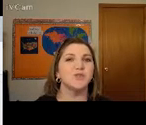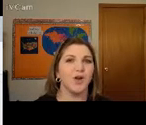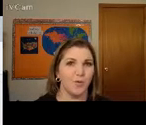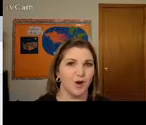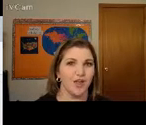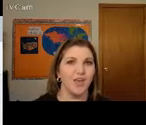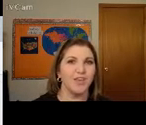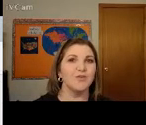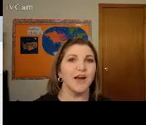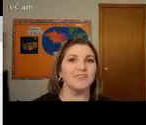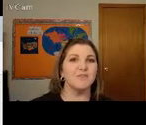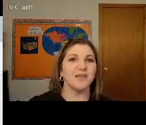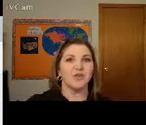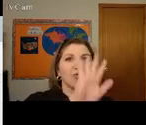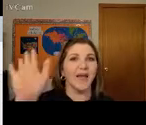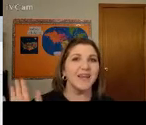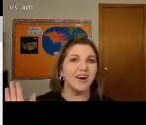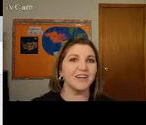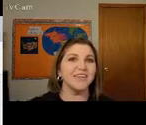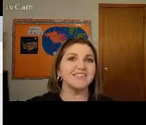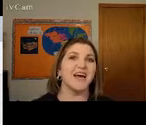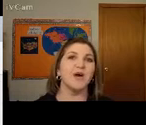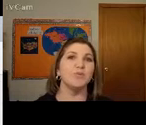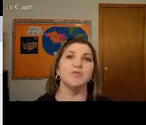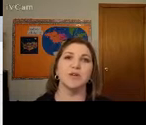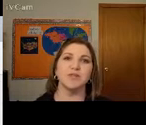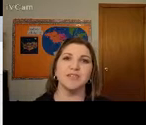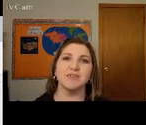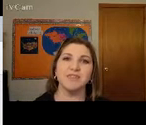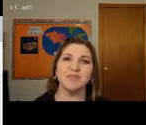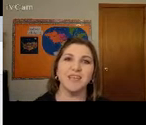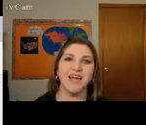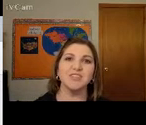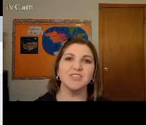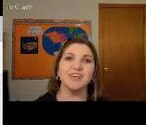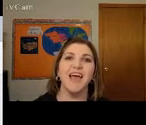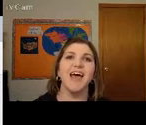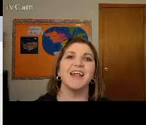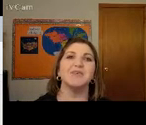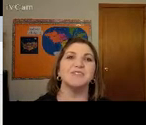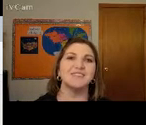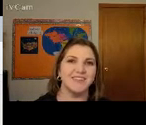those for homework. You guys have been a great audience. I hope you've learned a little something extra